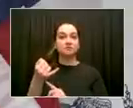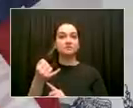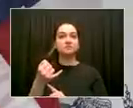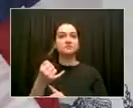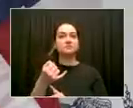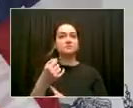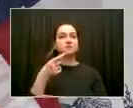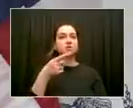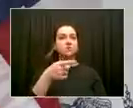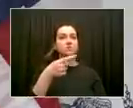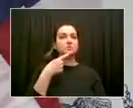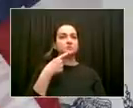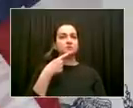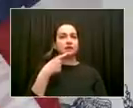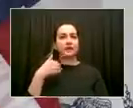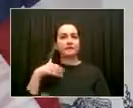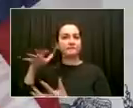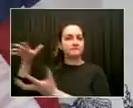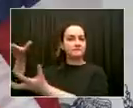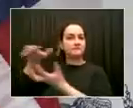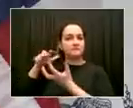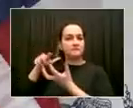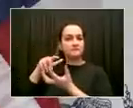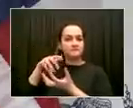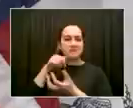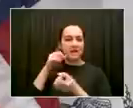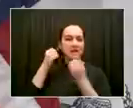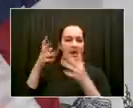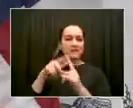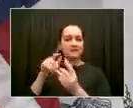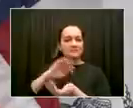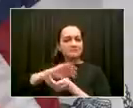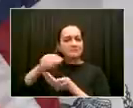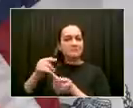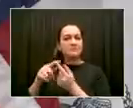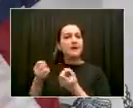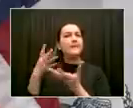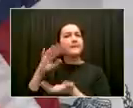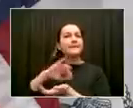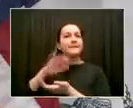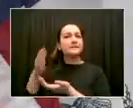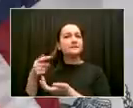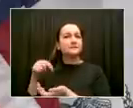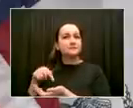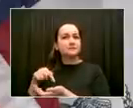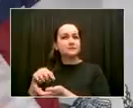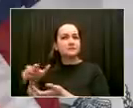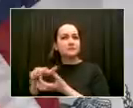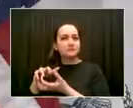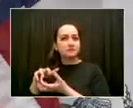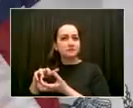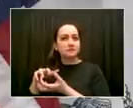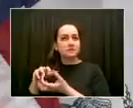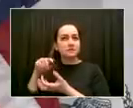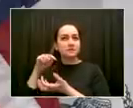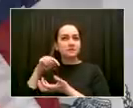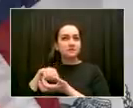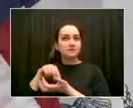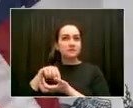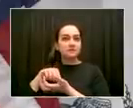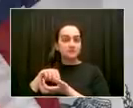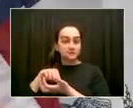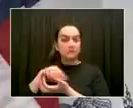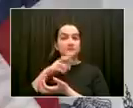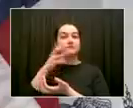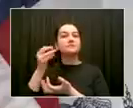and Pfizer, that the city is now getting weekly? Yes, I'll turn to Dr. Choksi, but let me just give you an update because I've gotten a